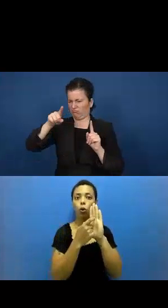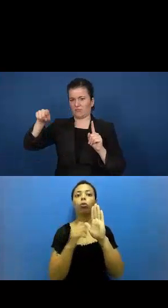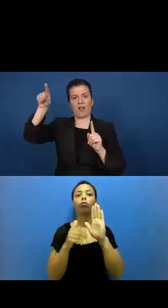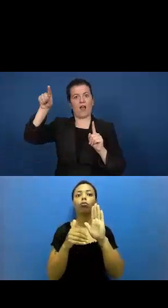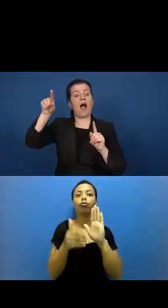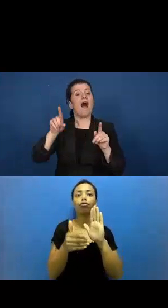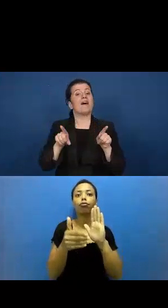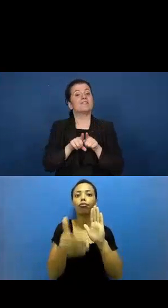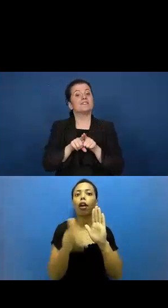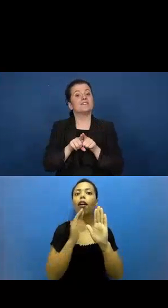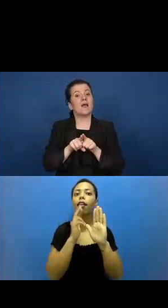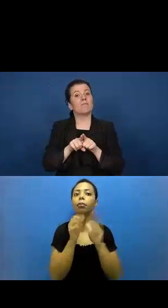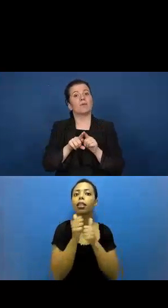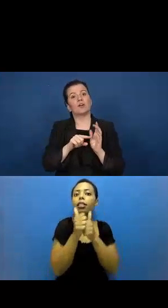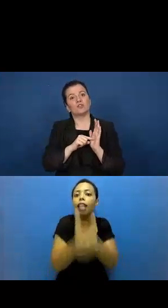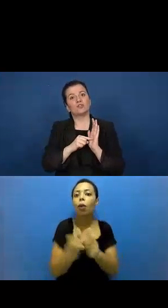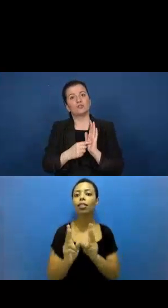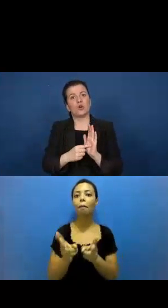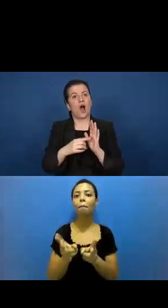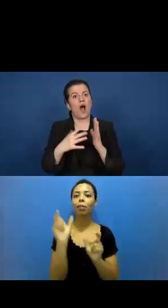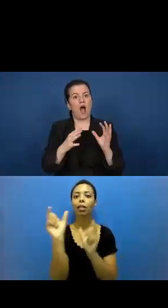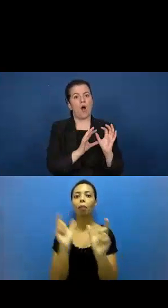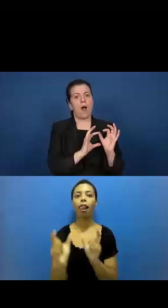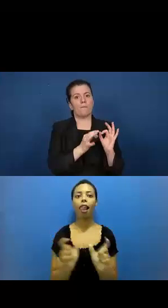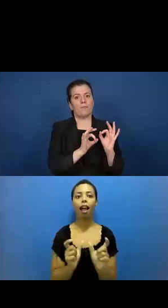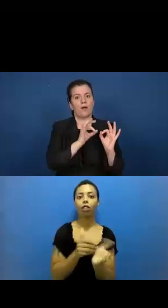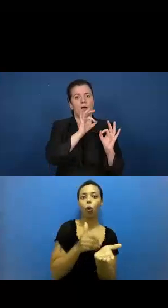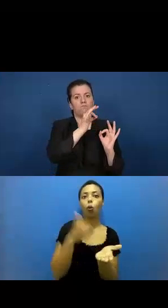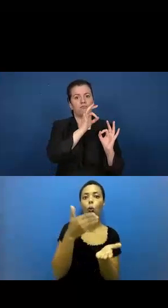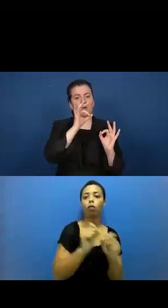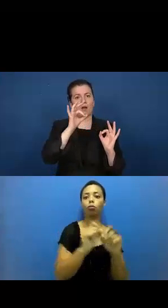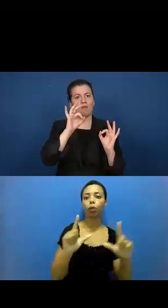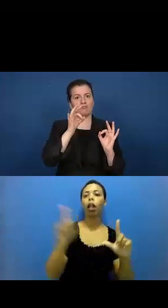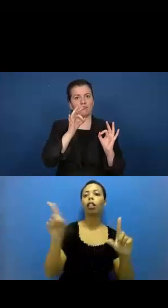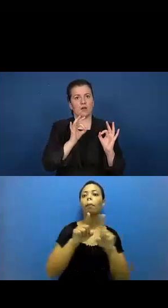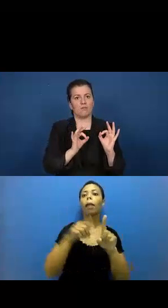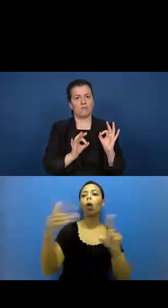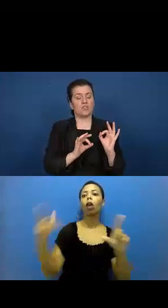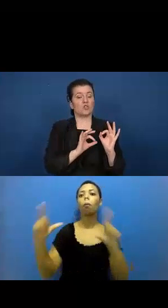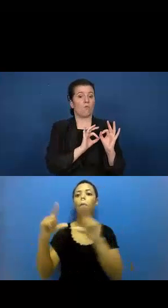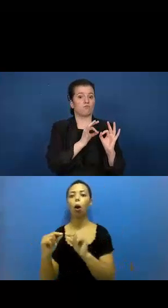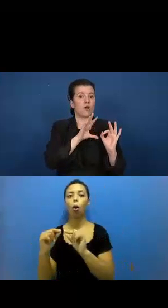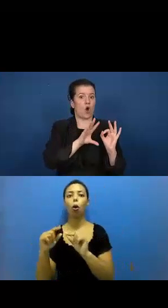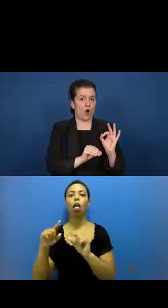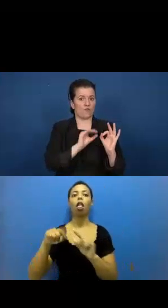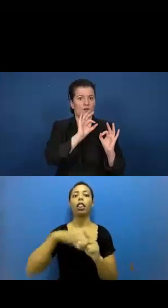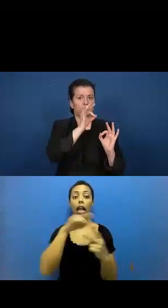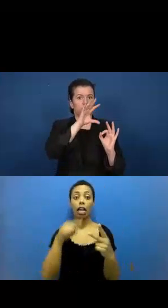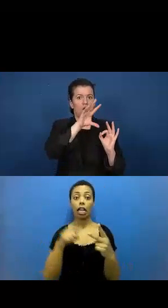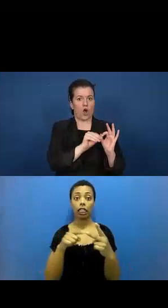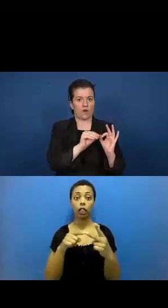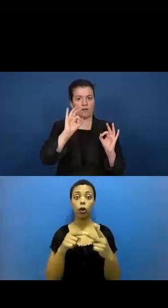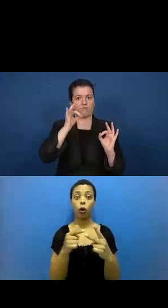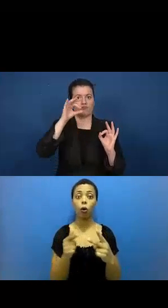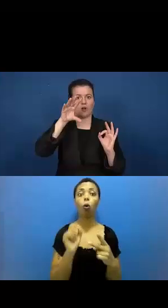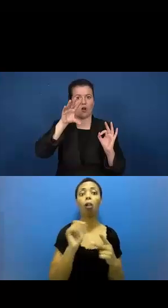sequence of switching actuators on and off. Such a pattern stands for a concept, for example, for